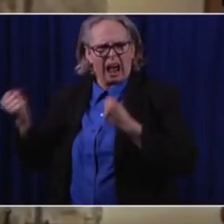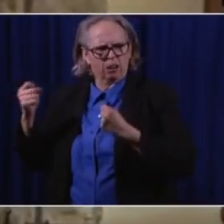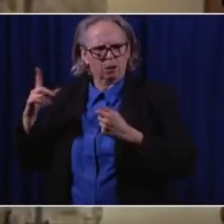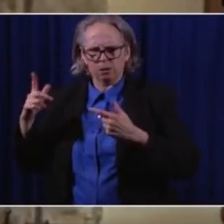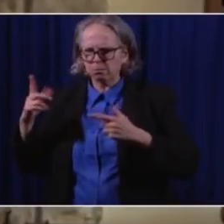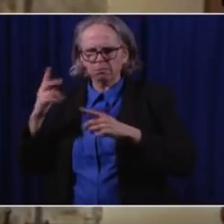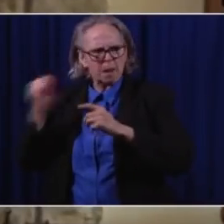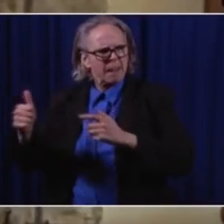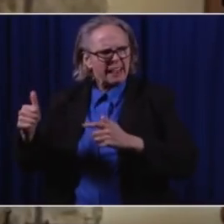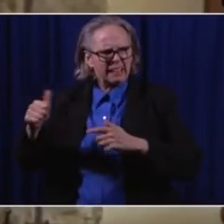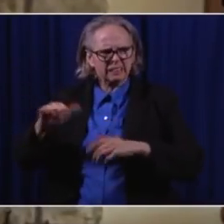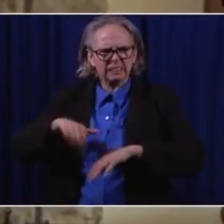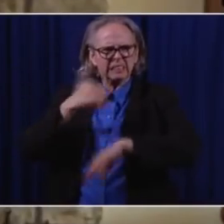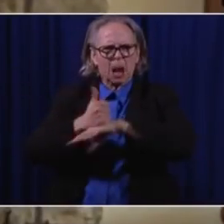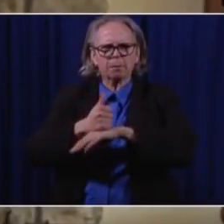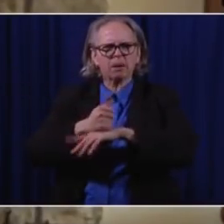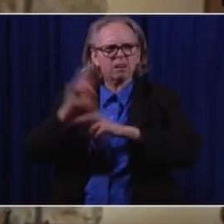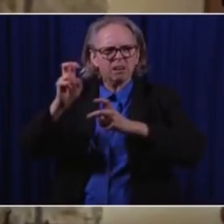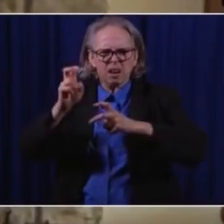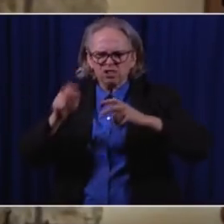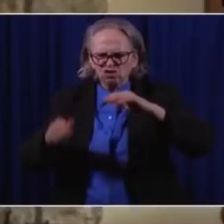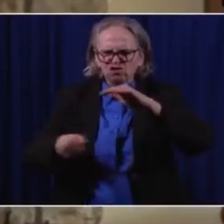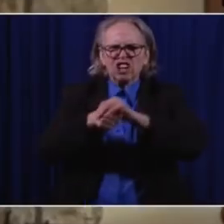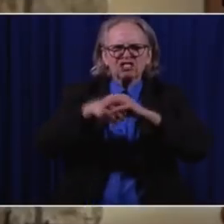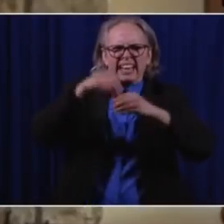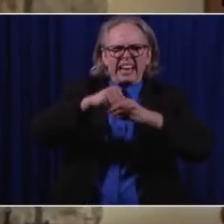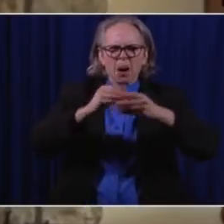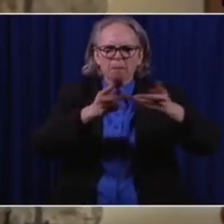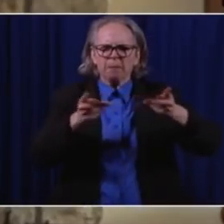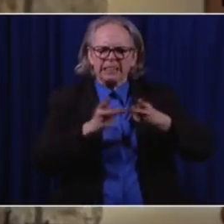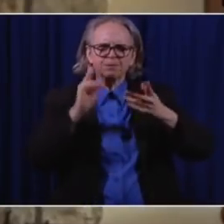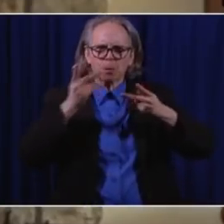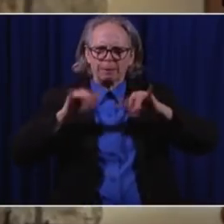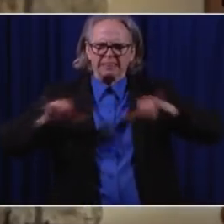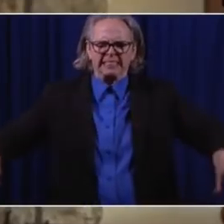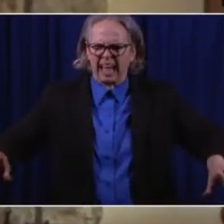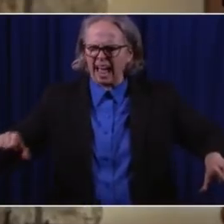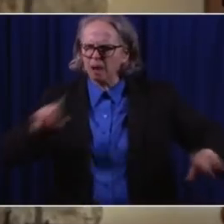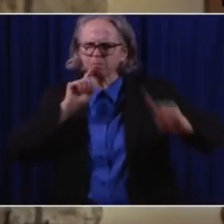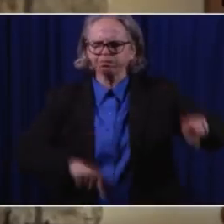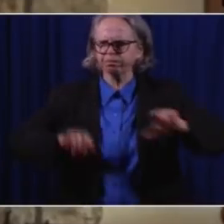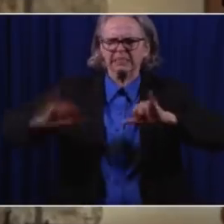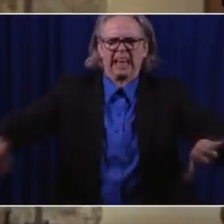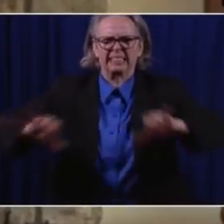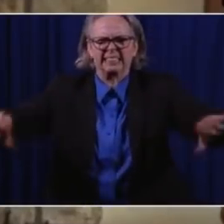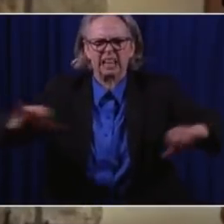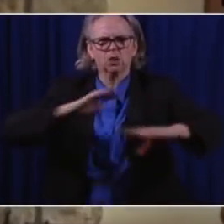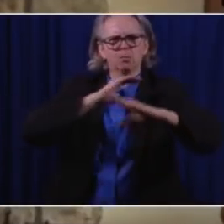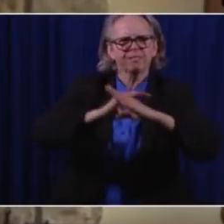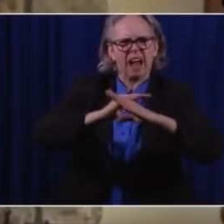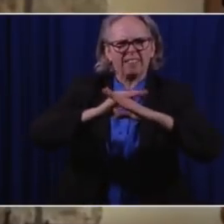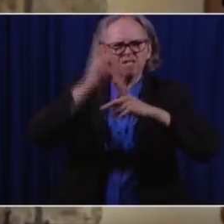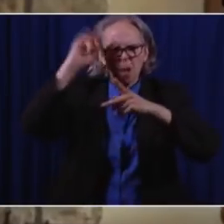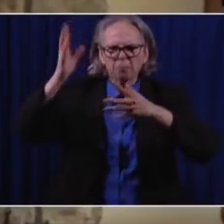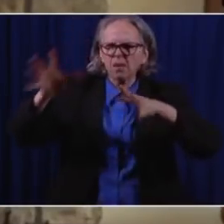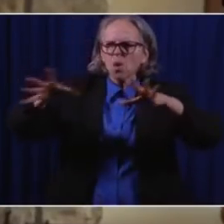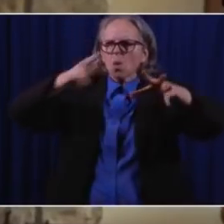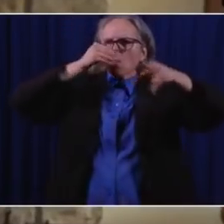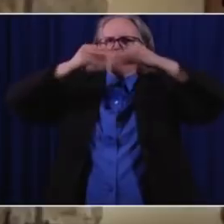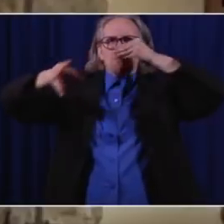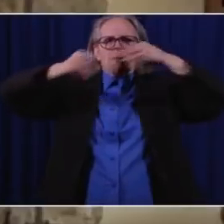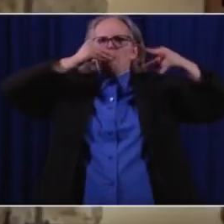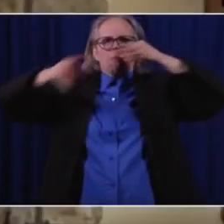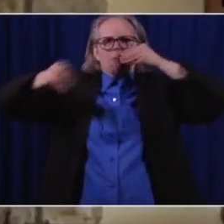and evacuation orders for the areas that were in the path of the deadly plume. I believe this bill would affect our ability to respond as a